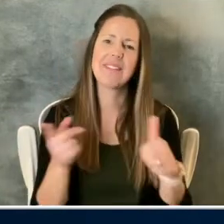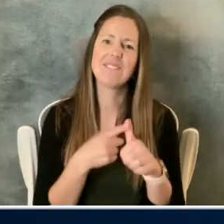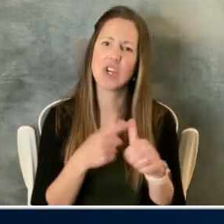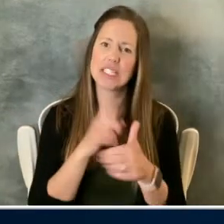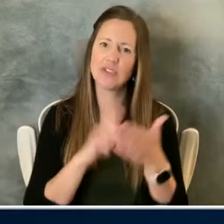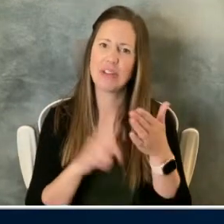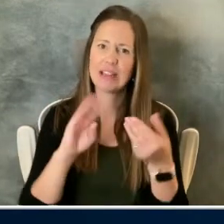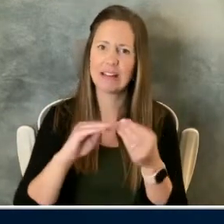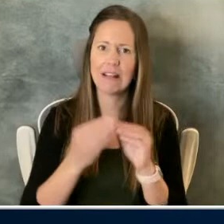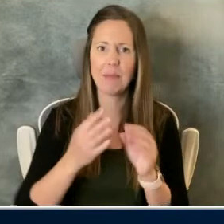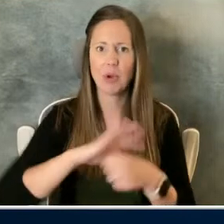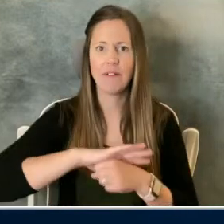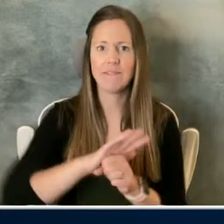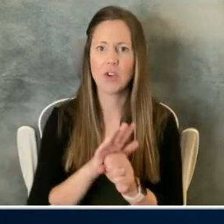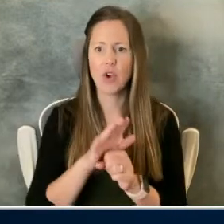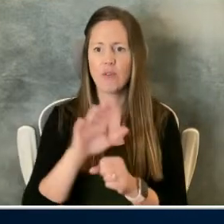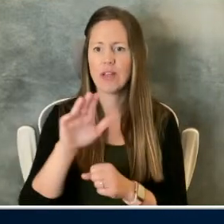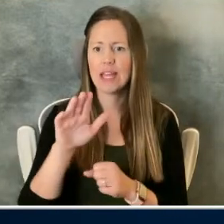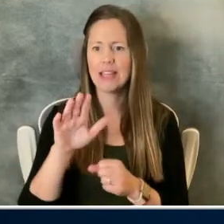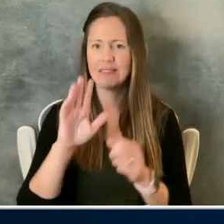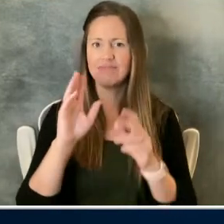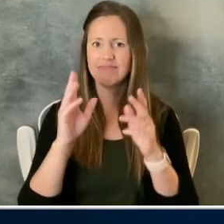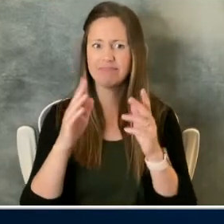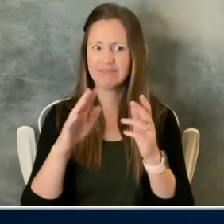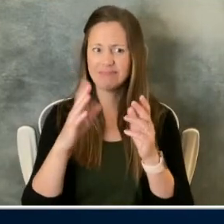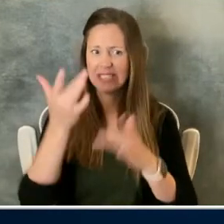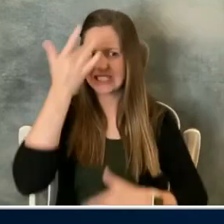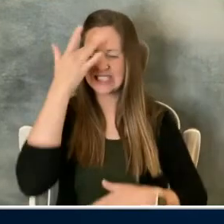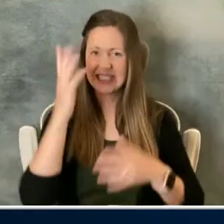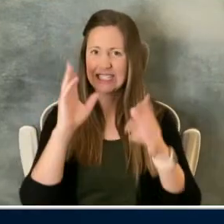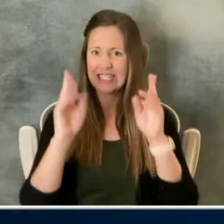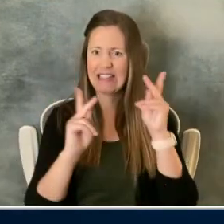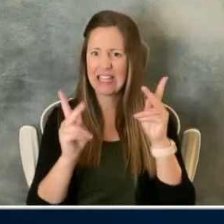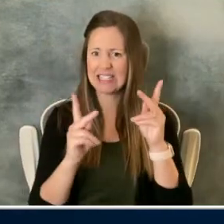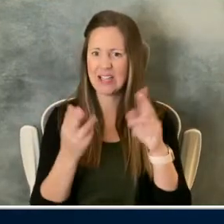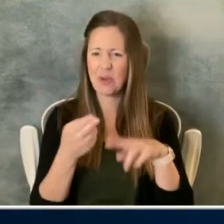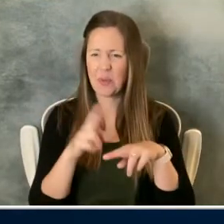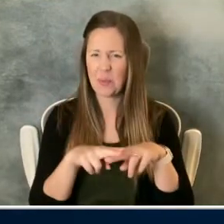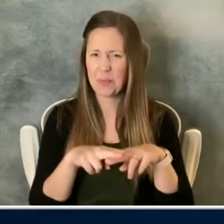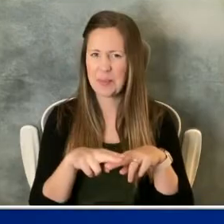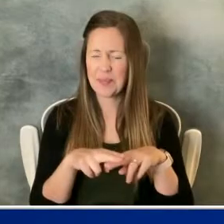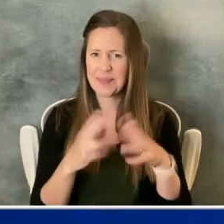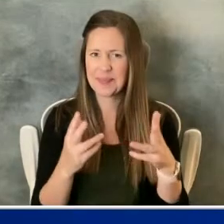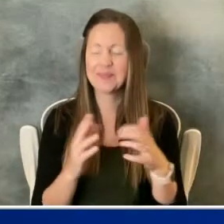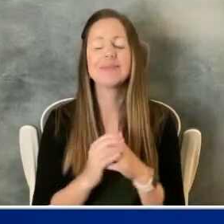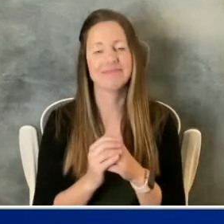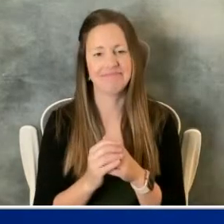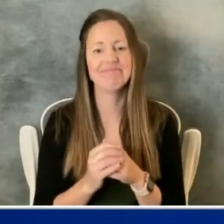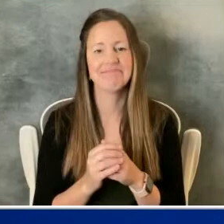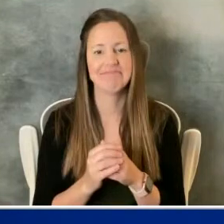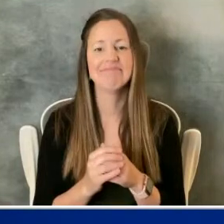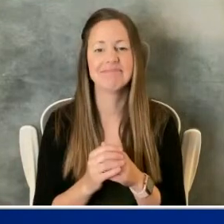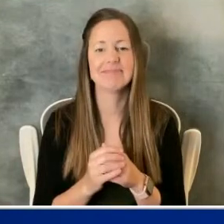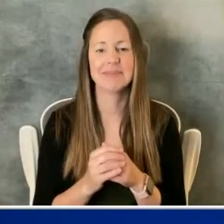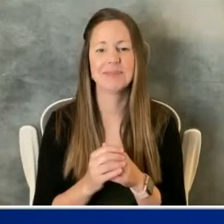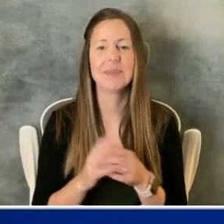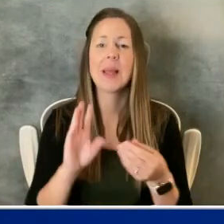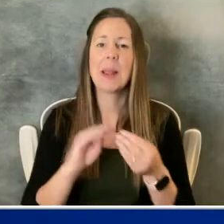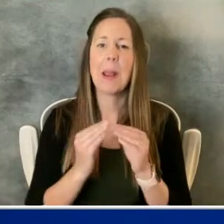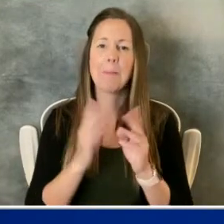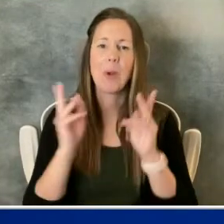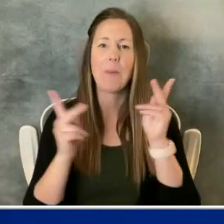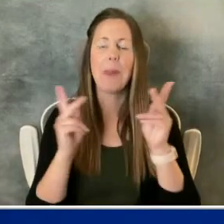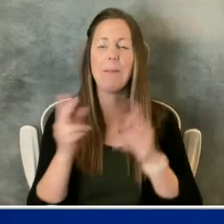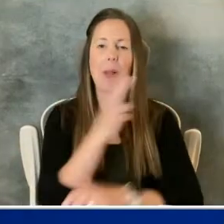kind of went up just a little bit this week, but barely. Yeah, you know, that rate of increase of the number of hospitalized patients